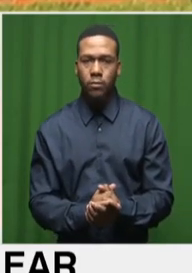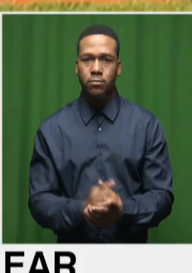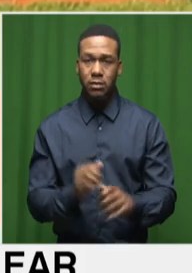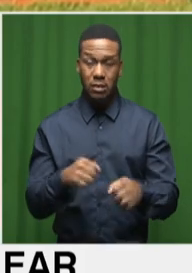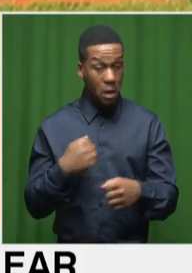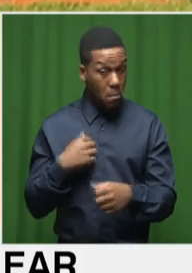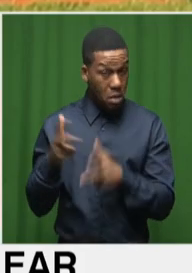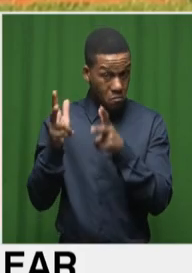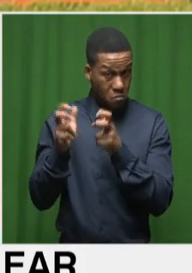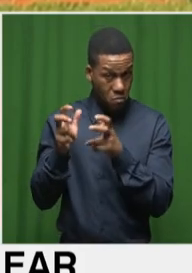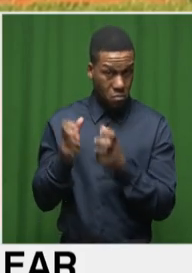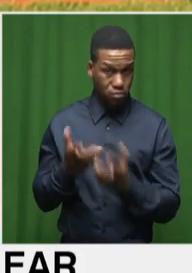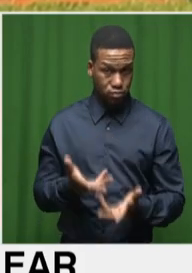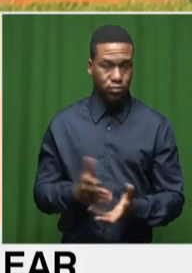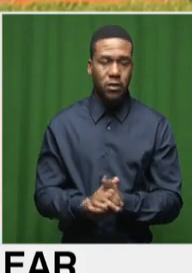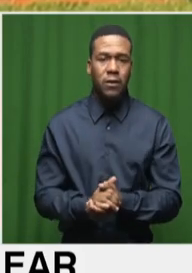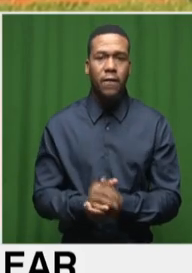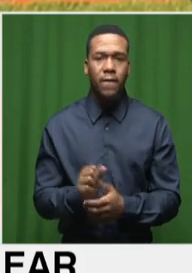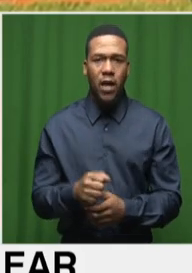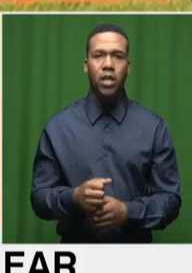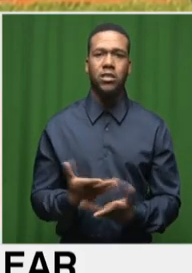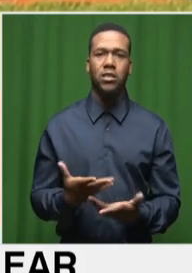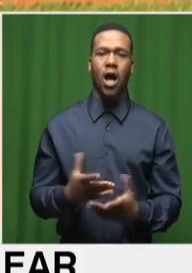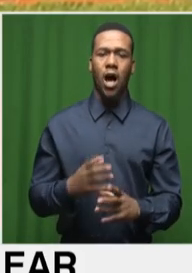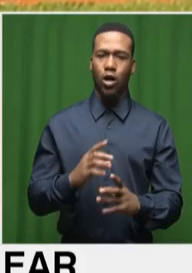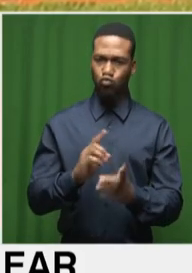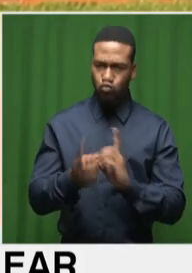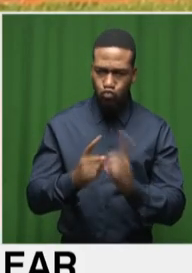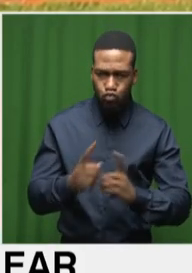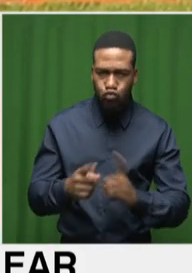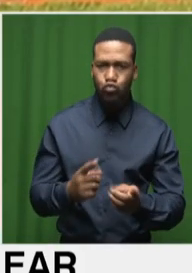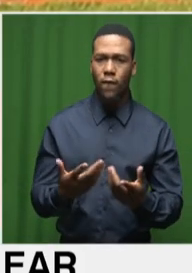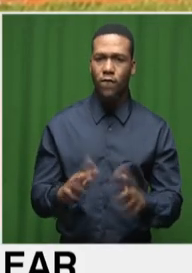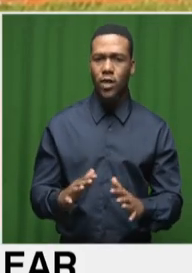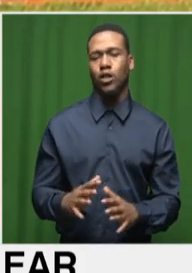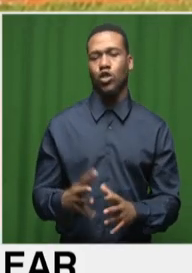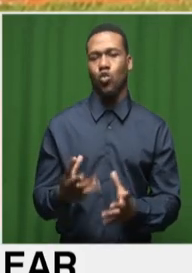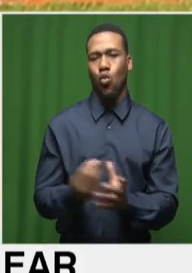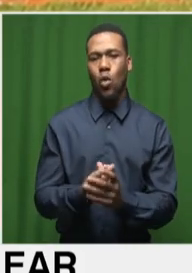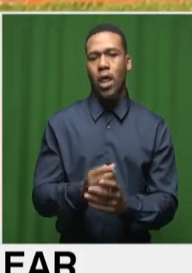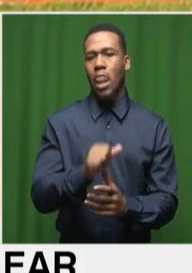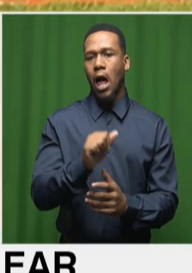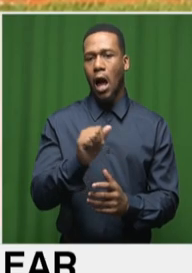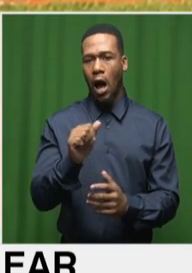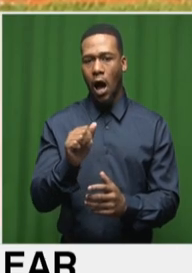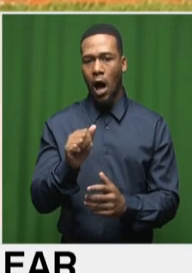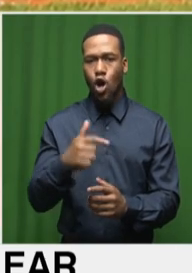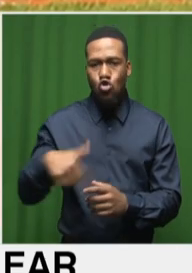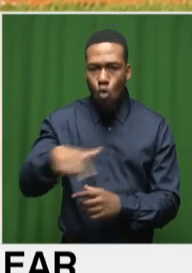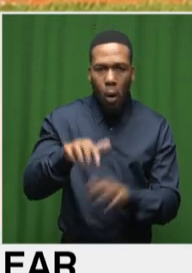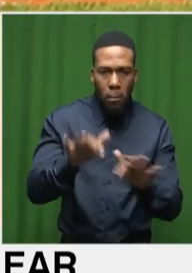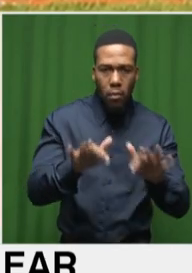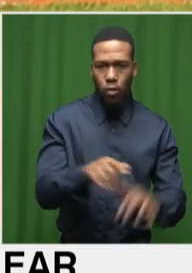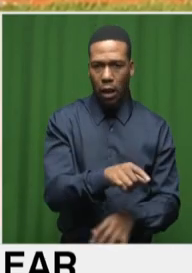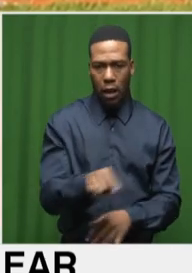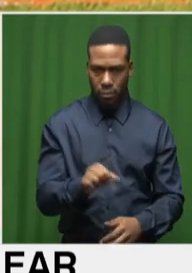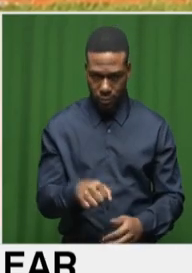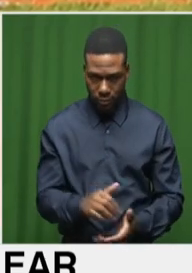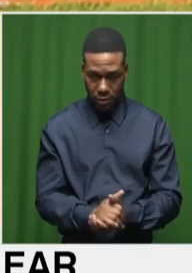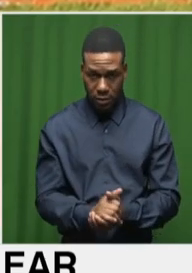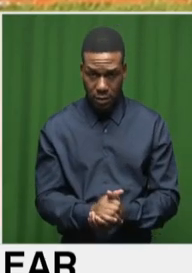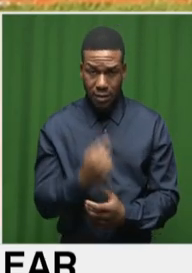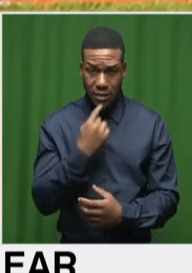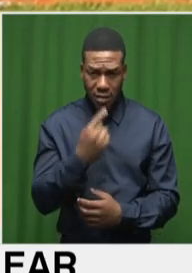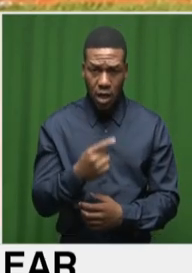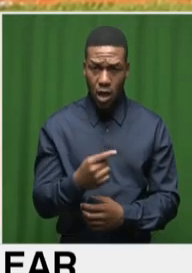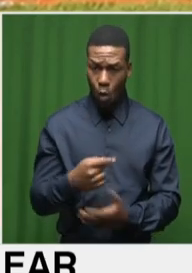that the conversation rather that I've had with the local travel authority here that told us no, some, there have been funerals